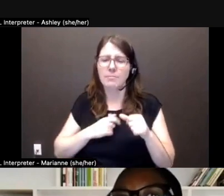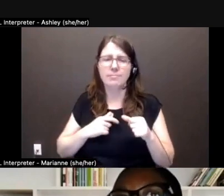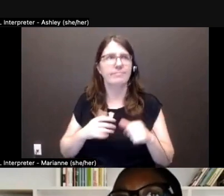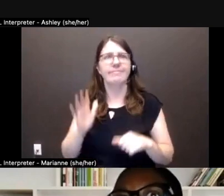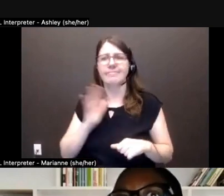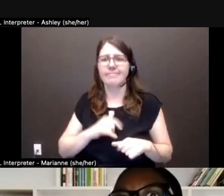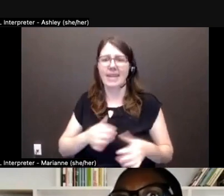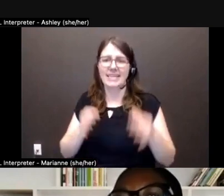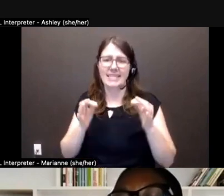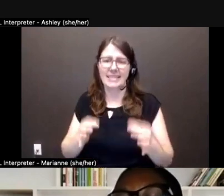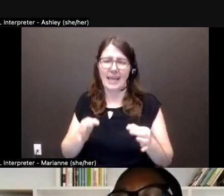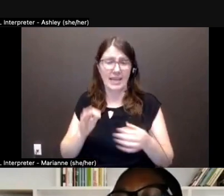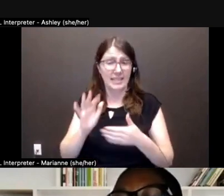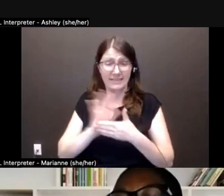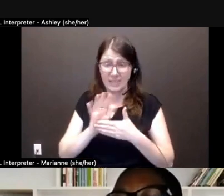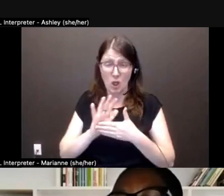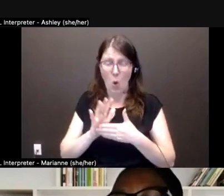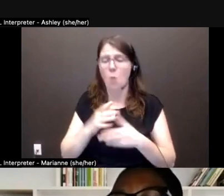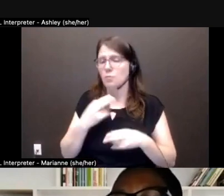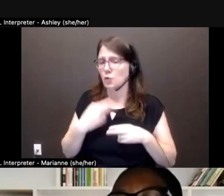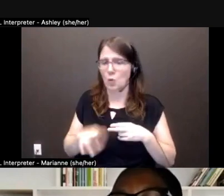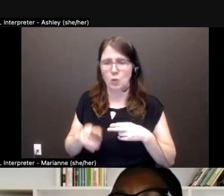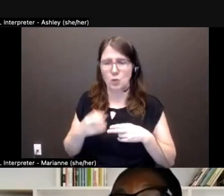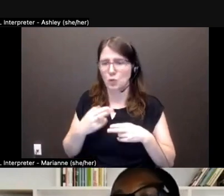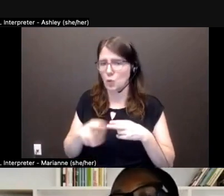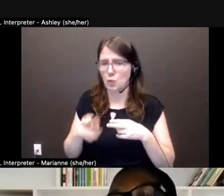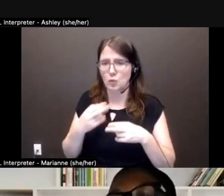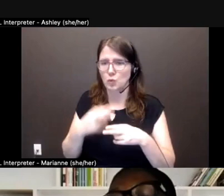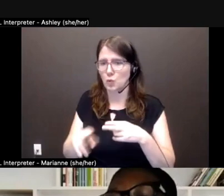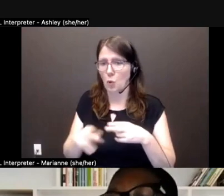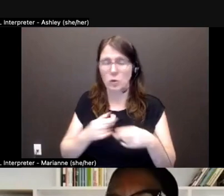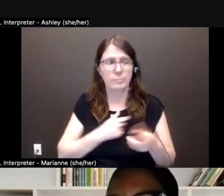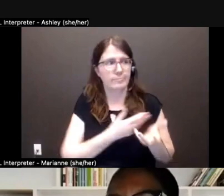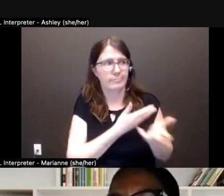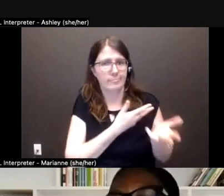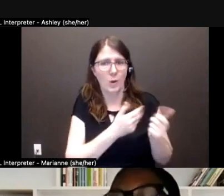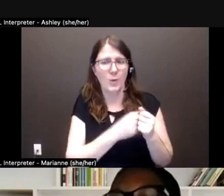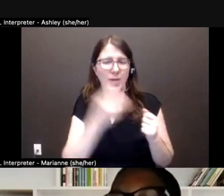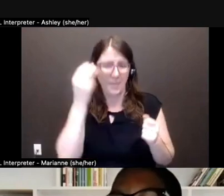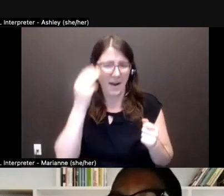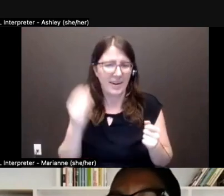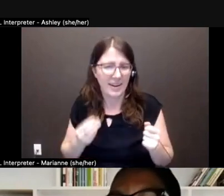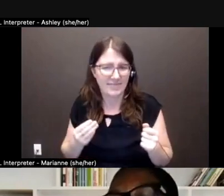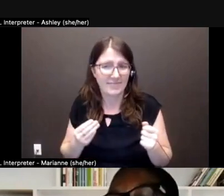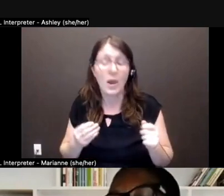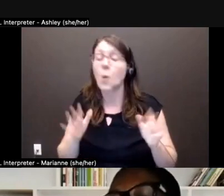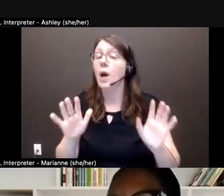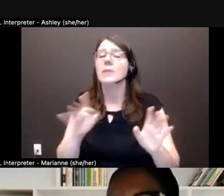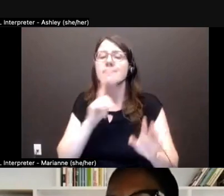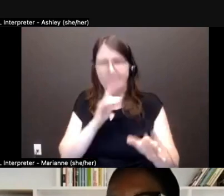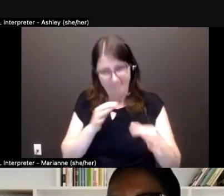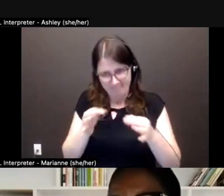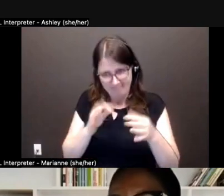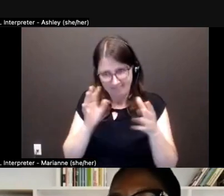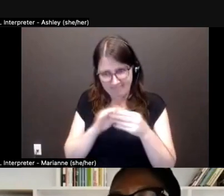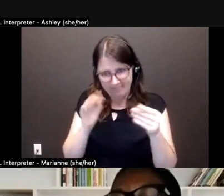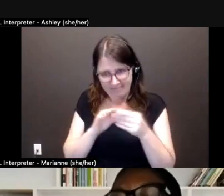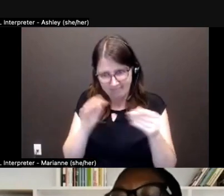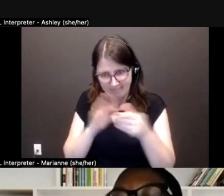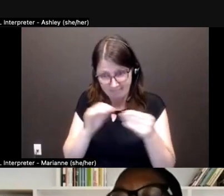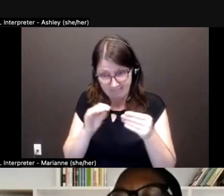I was looking for a video. So my printer got disconnected. I bought a new